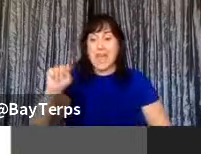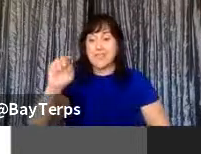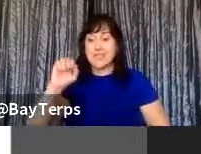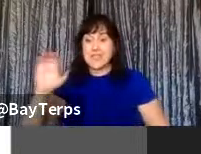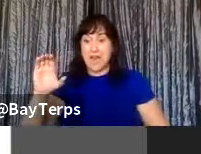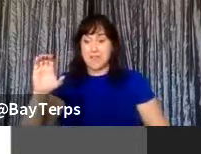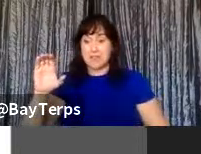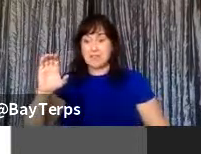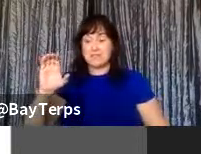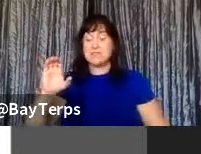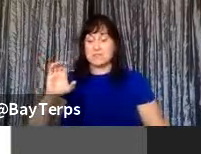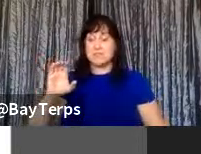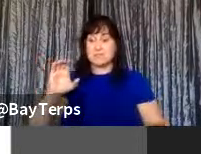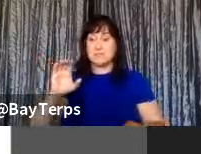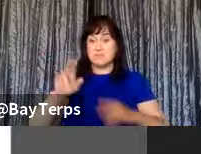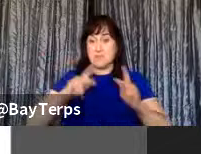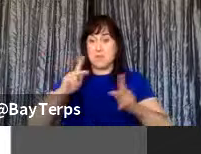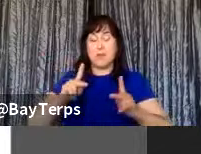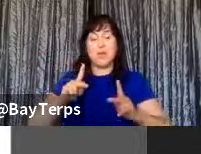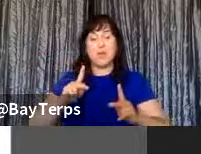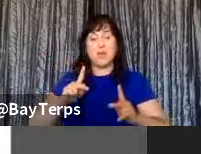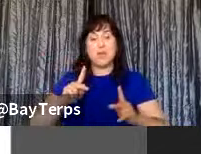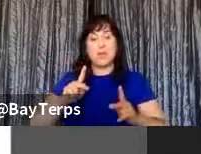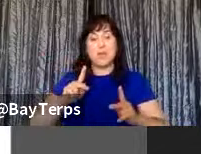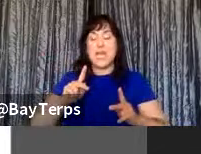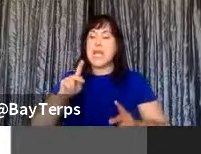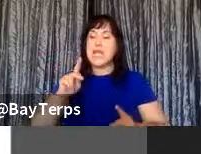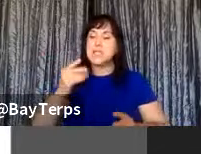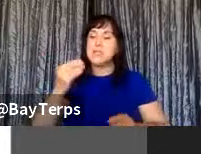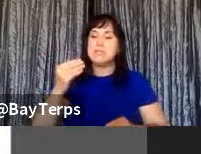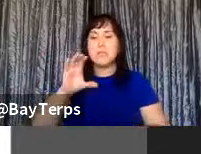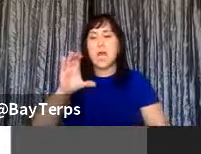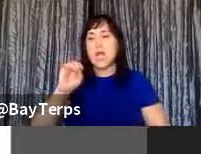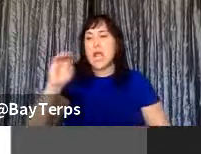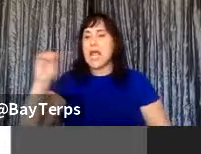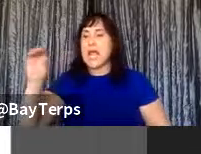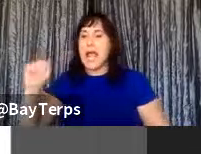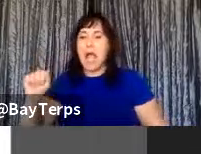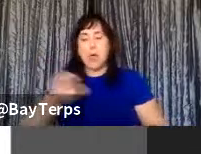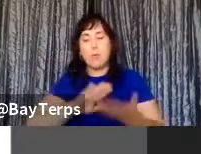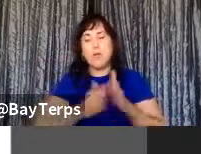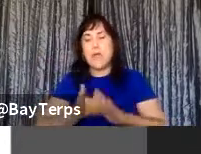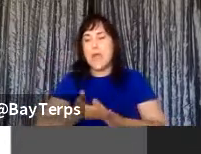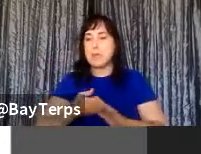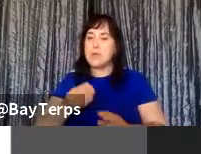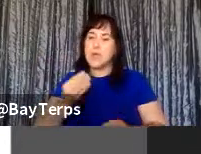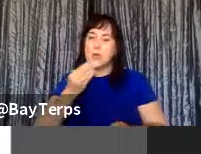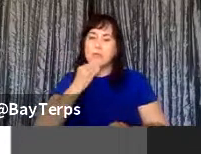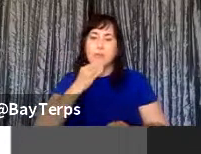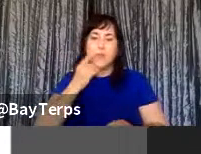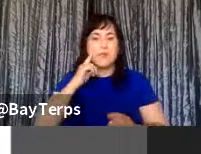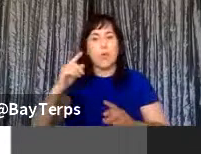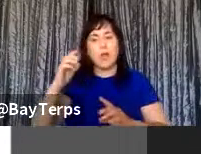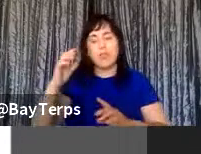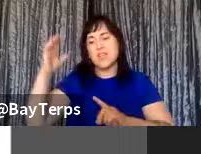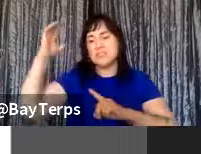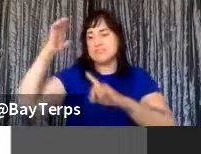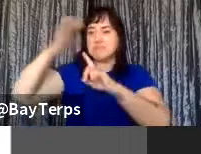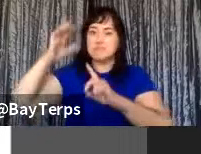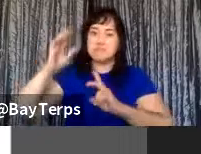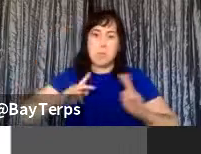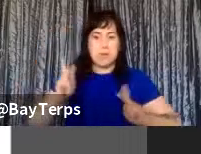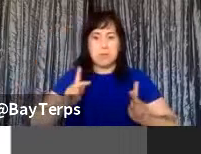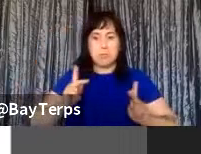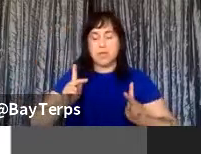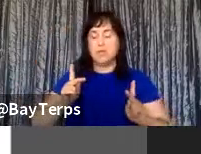has a, I mean, it's literally a food for the elite. You know, who's who of the society. Only they are allowed to consume cacao. It's